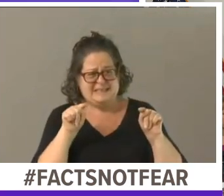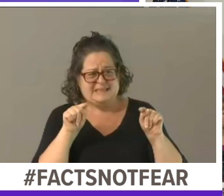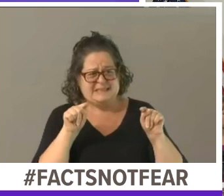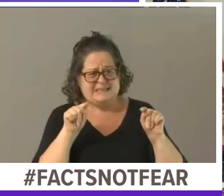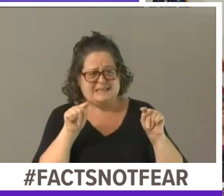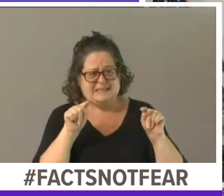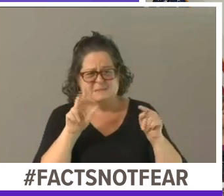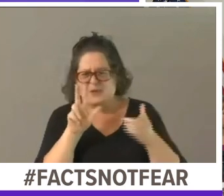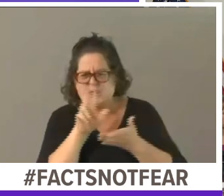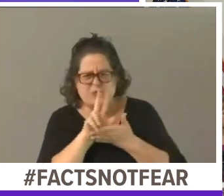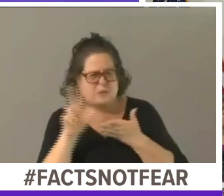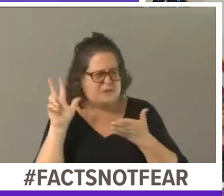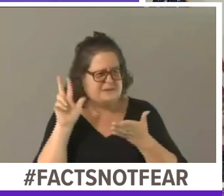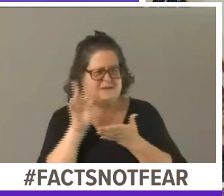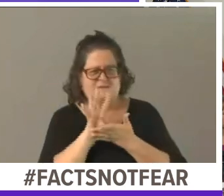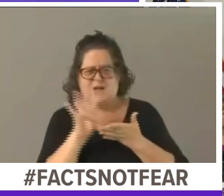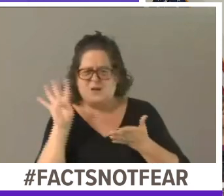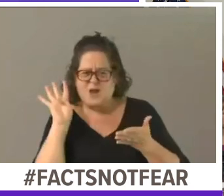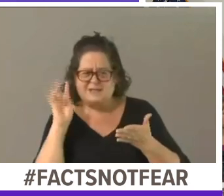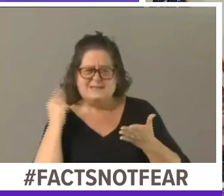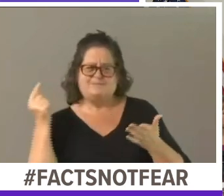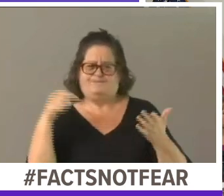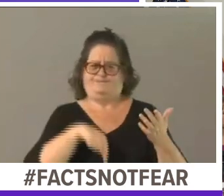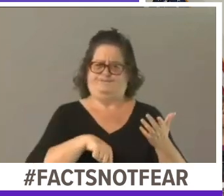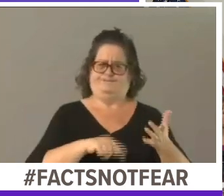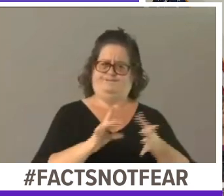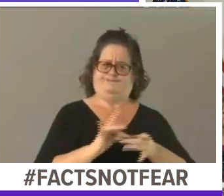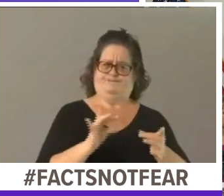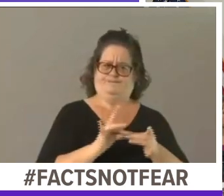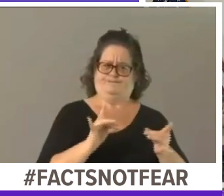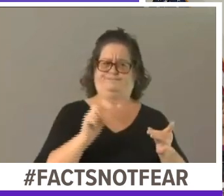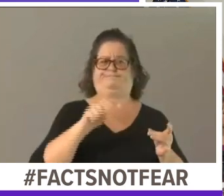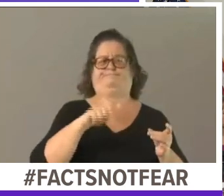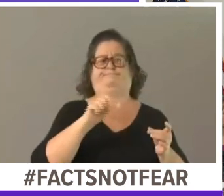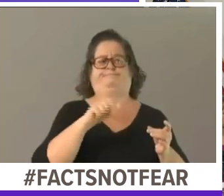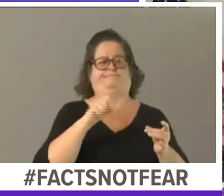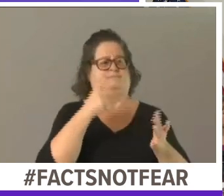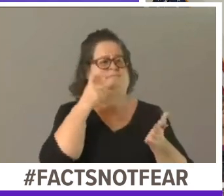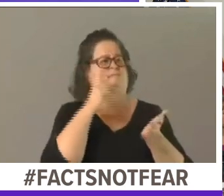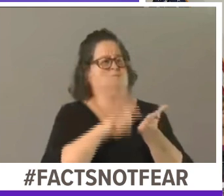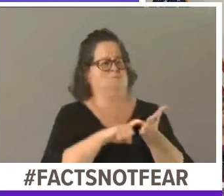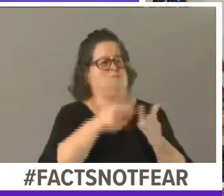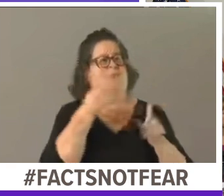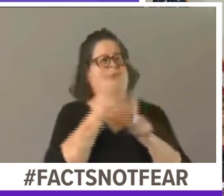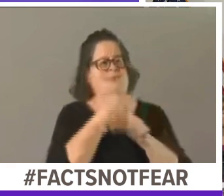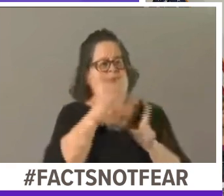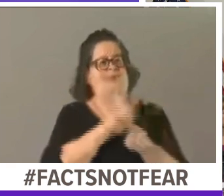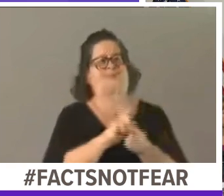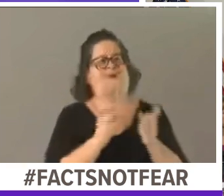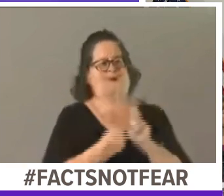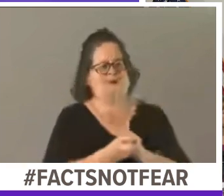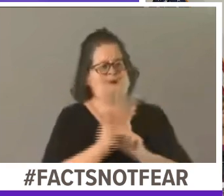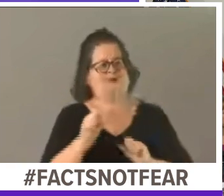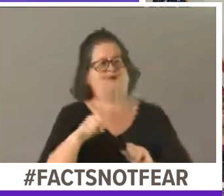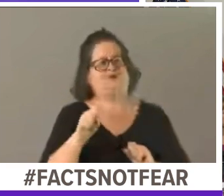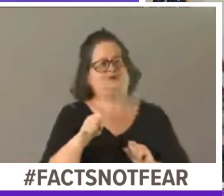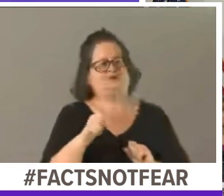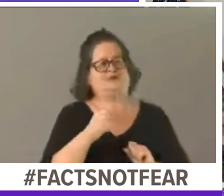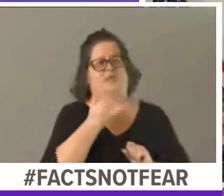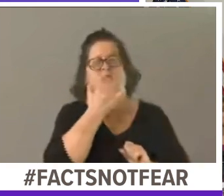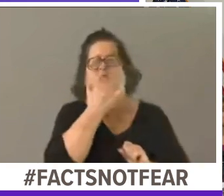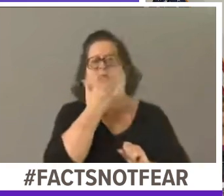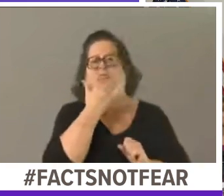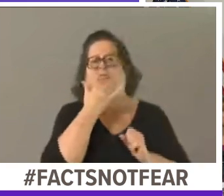came in and said there is a trend, and it's going in the wrong direction. And it continued in the